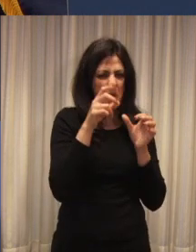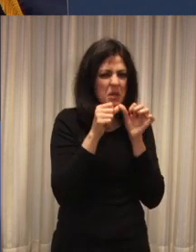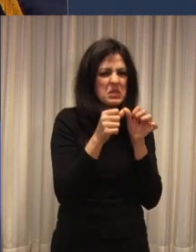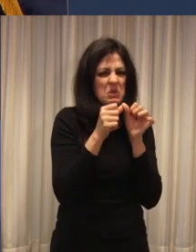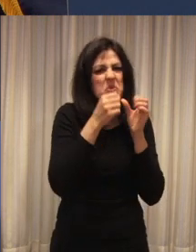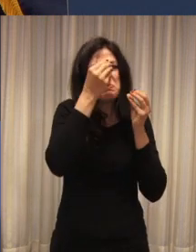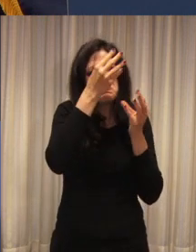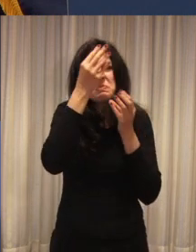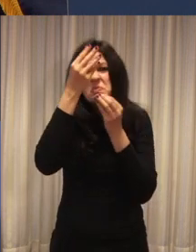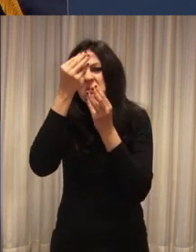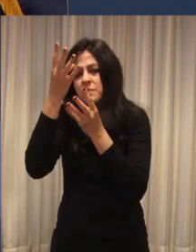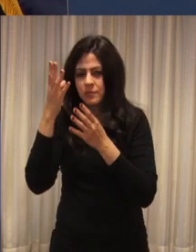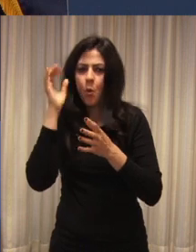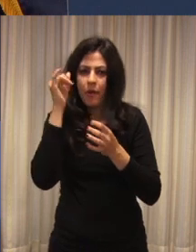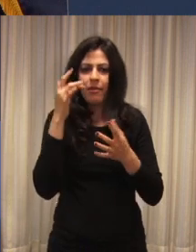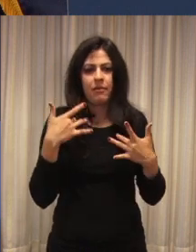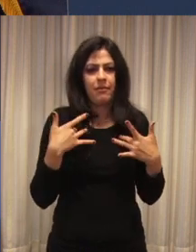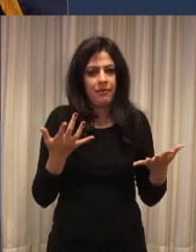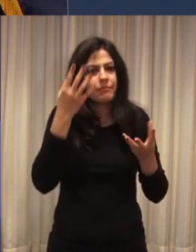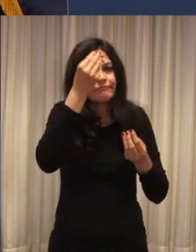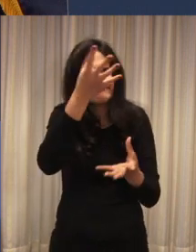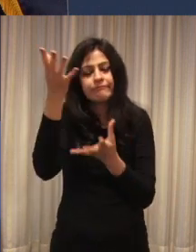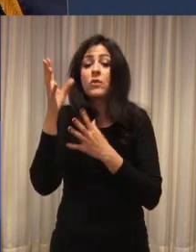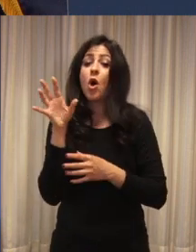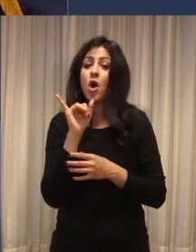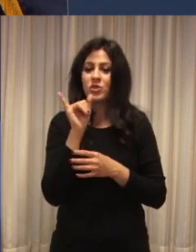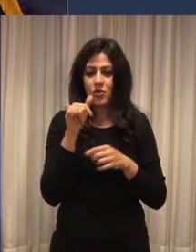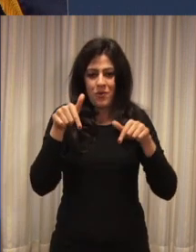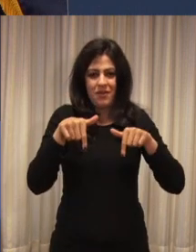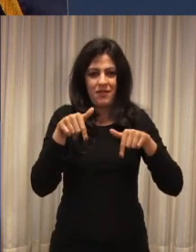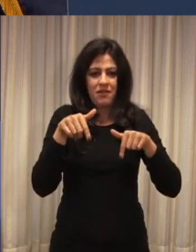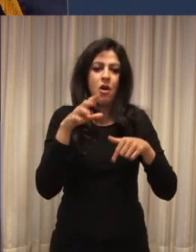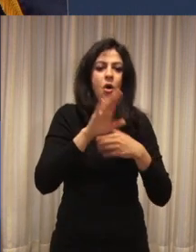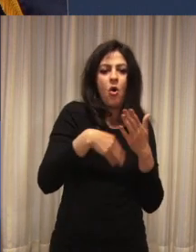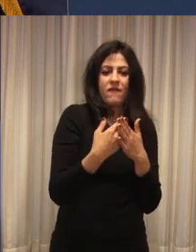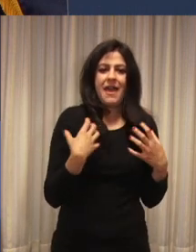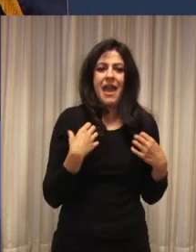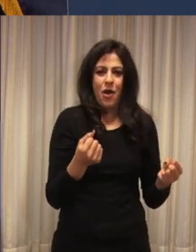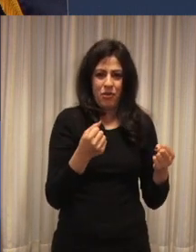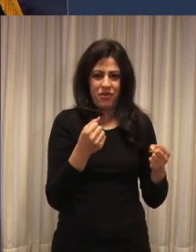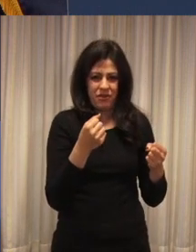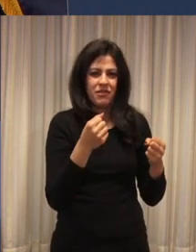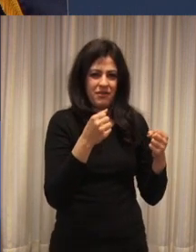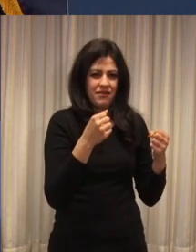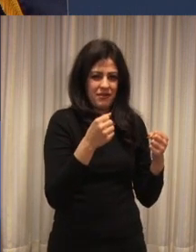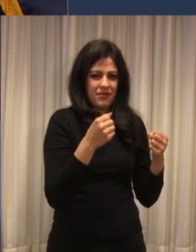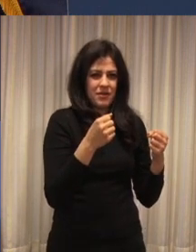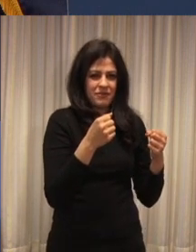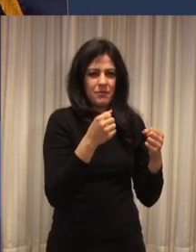those out, we'll make sure you're updated. And of course, we'll continue to update you on all the health aspects and